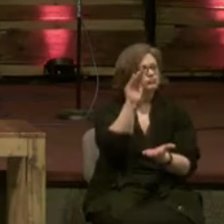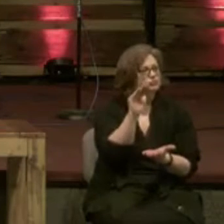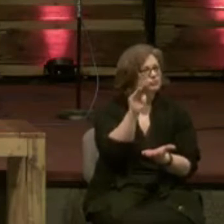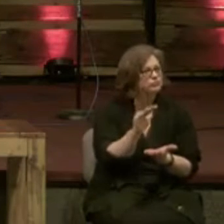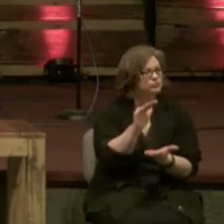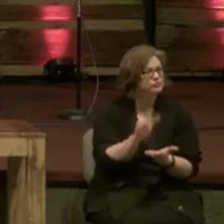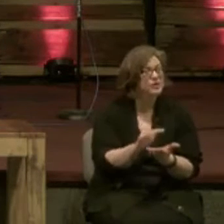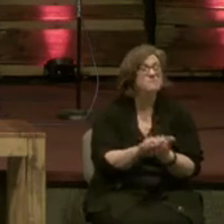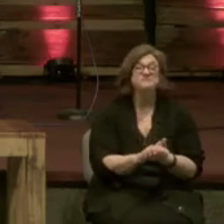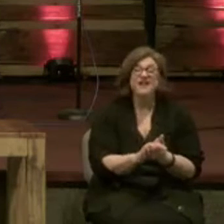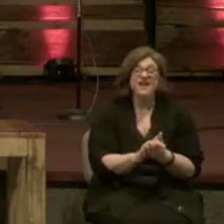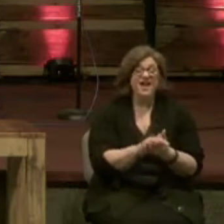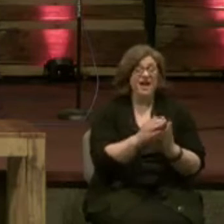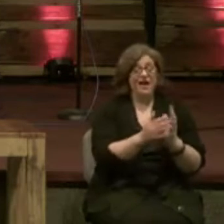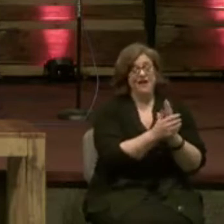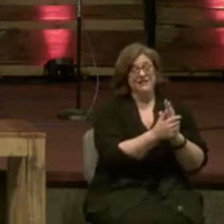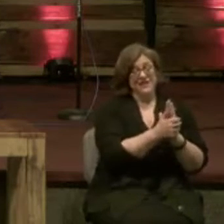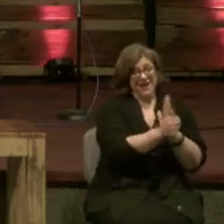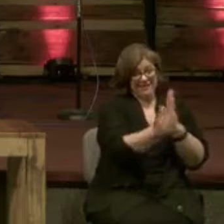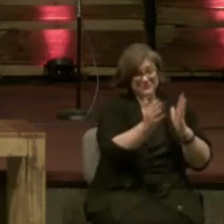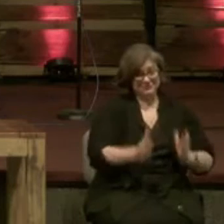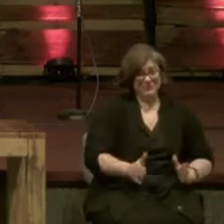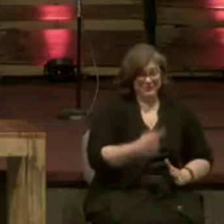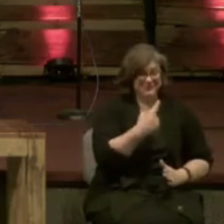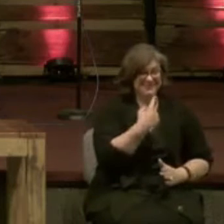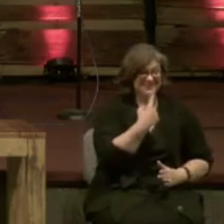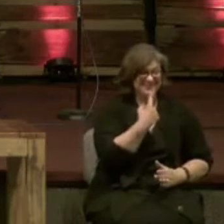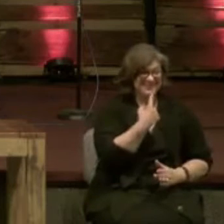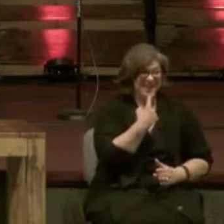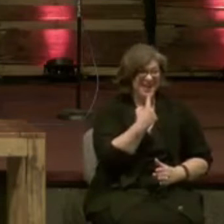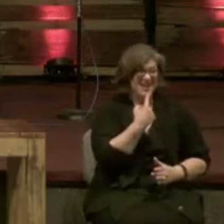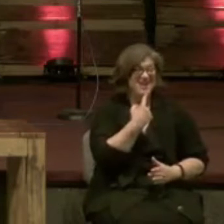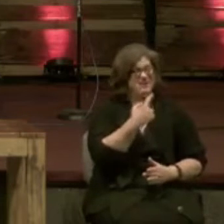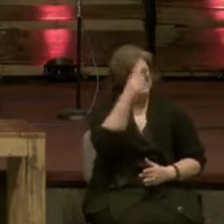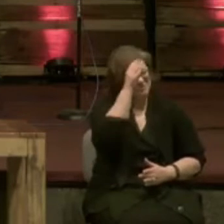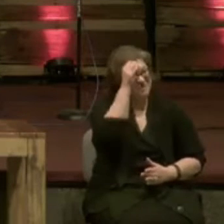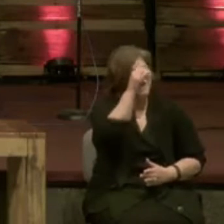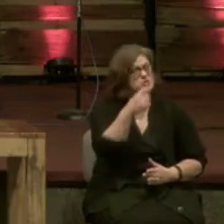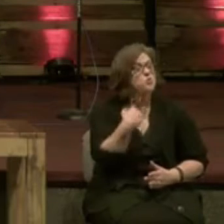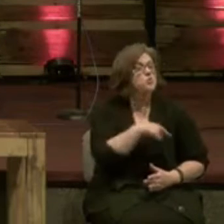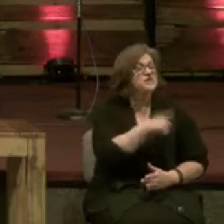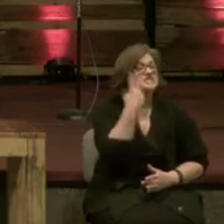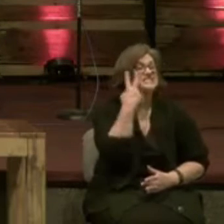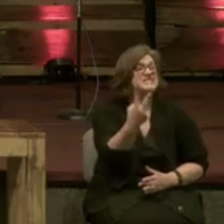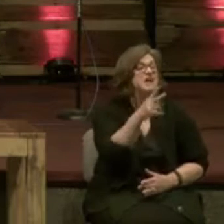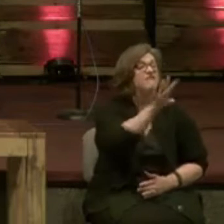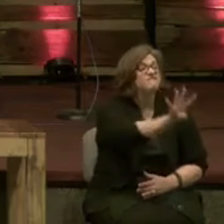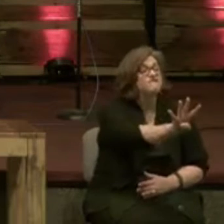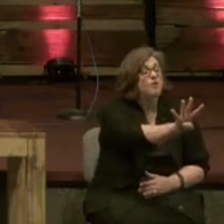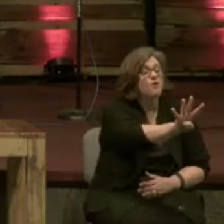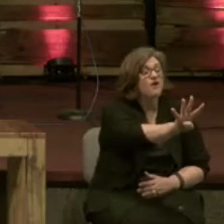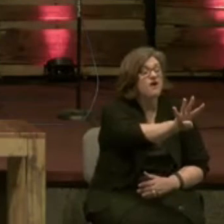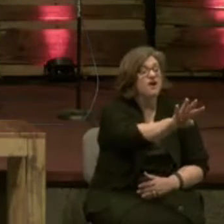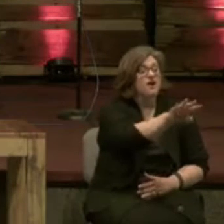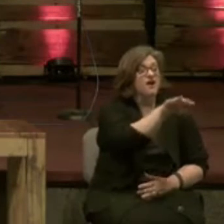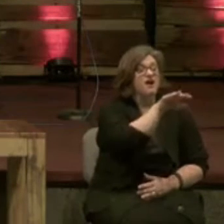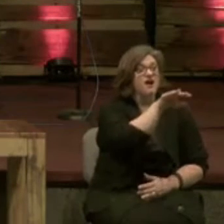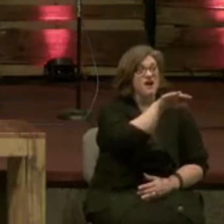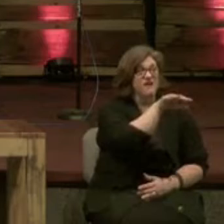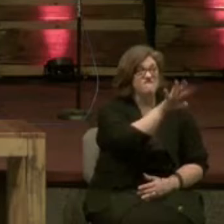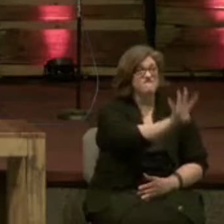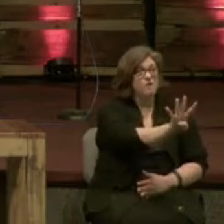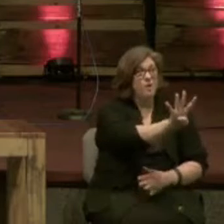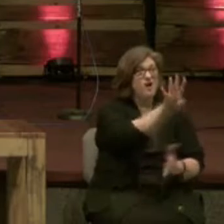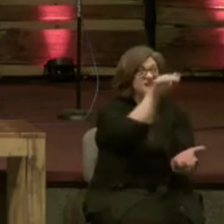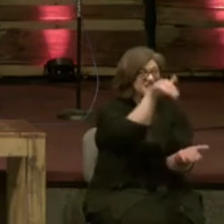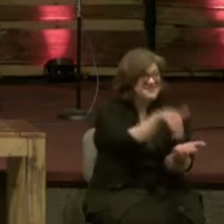of 4,000 ads a day. Wrap your mind around that. 4,000 ads a day, all designed to stoke